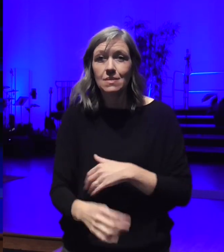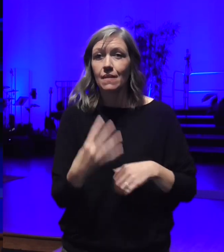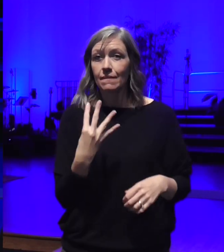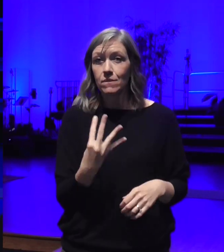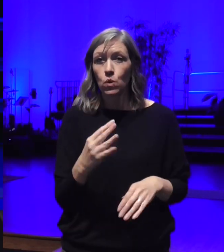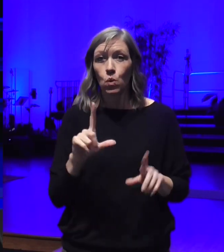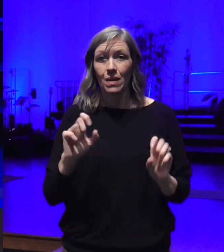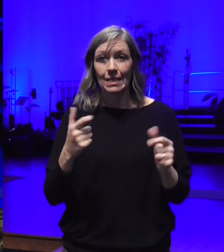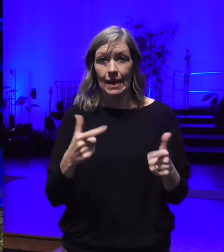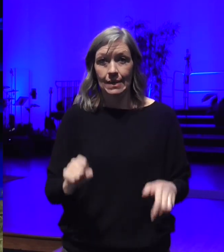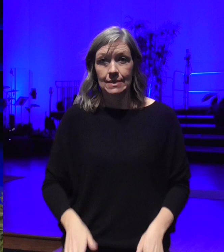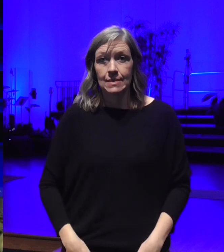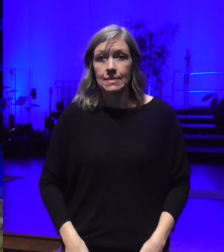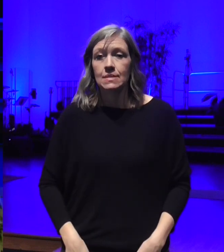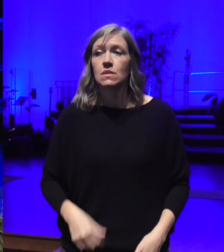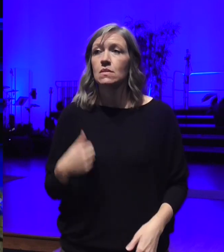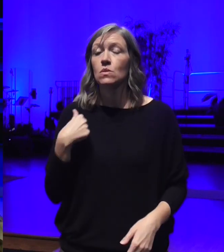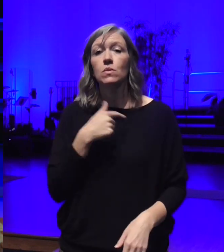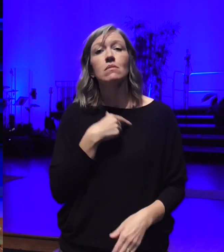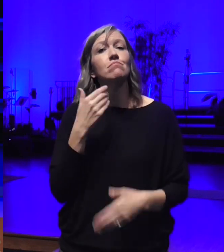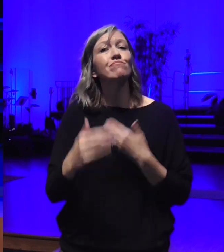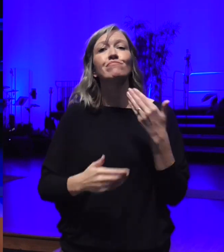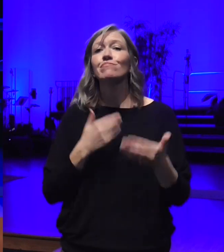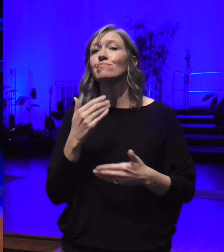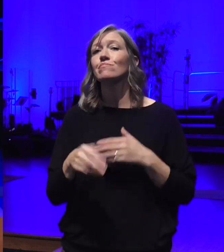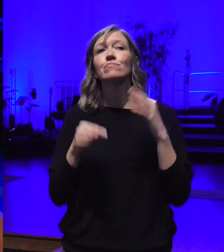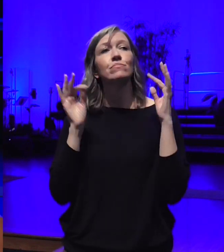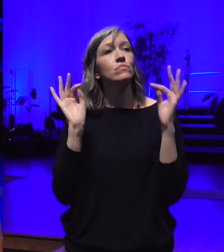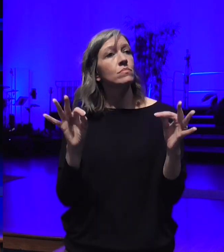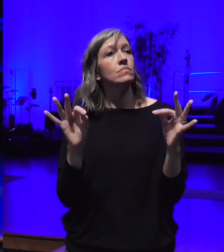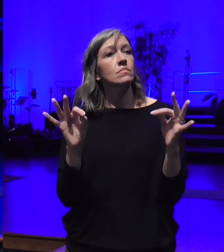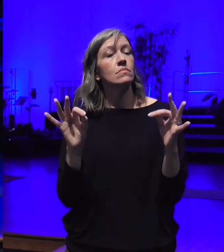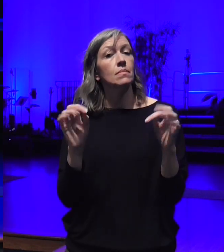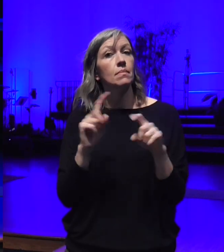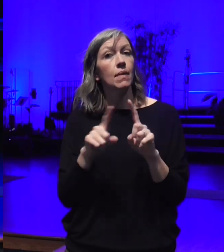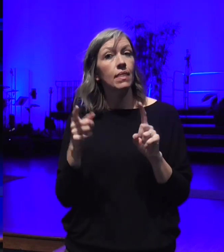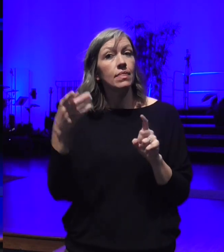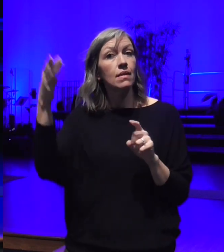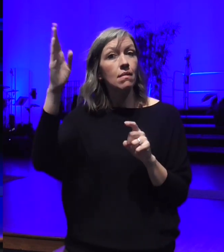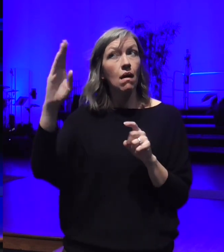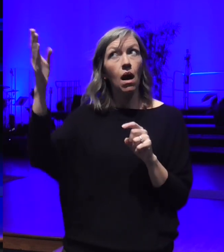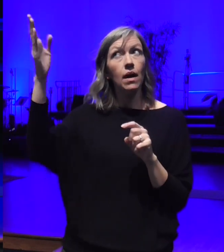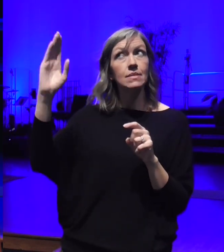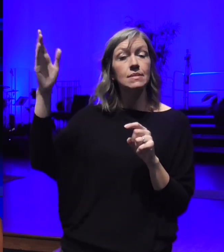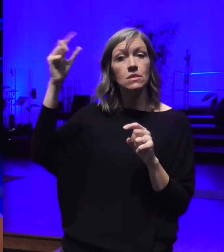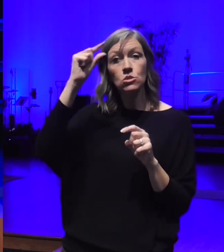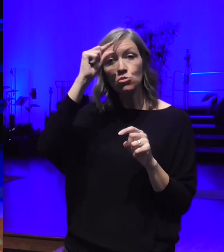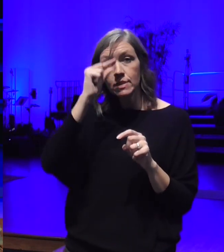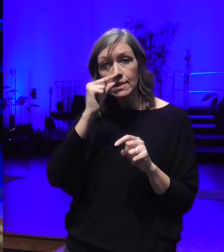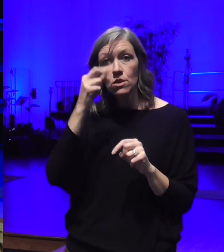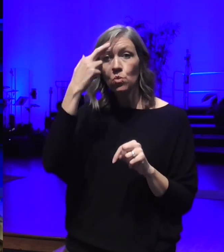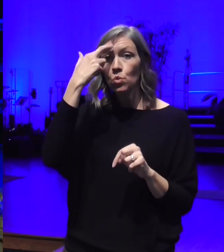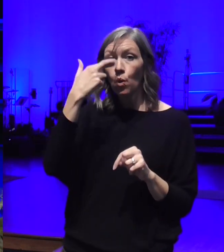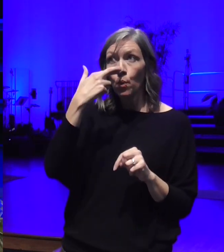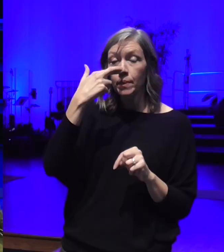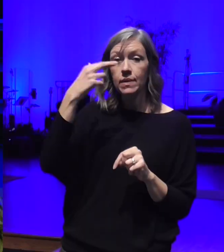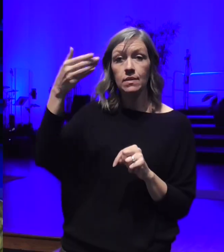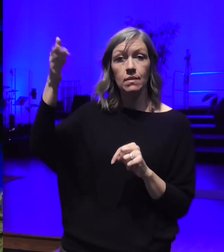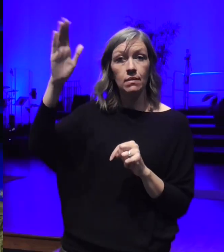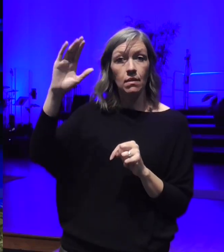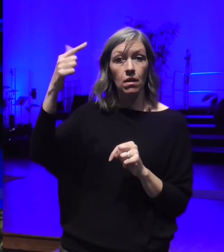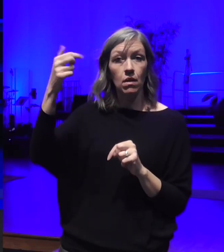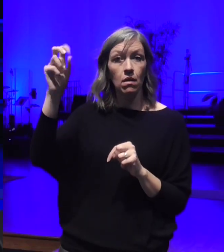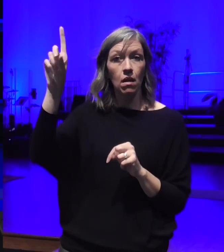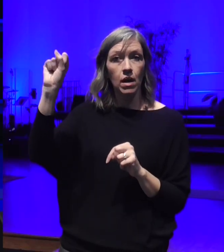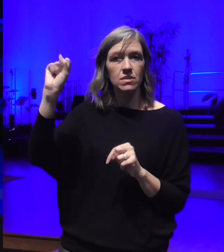4 legs, and we were getting along great. But the gods, you see, those Greek and Roman gods, they get